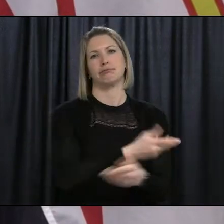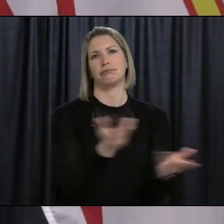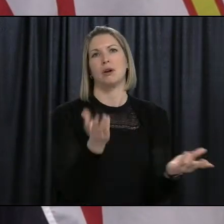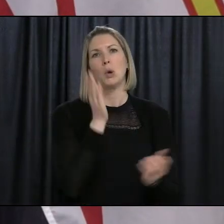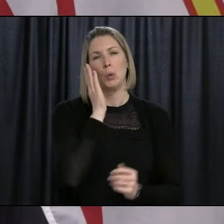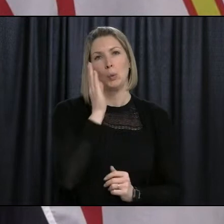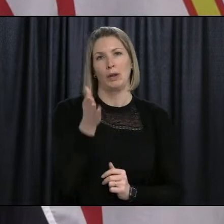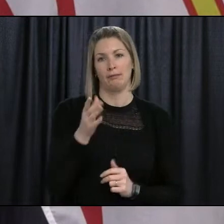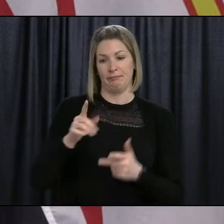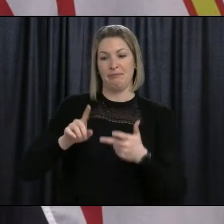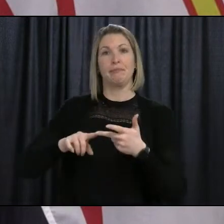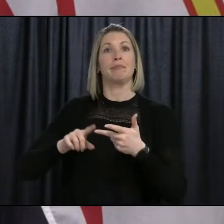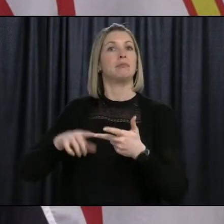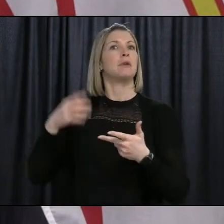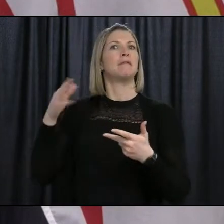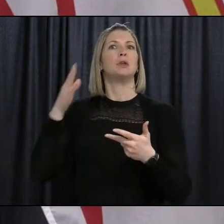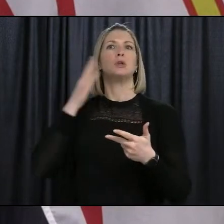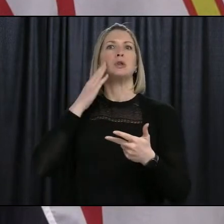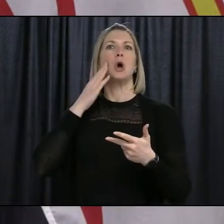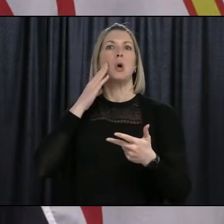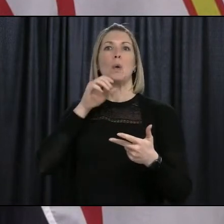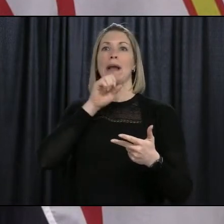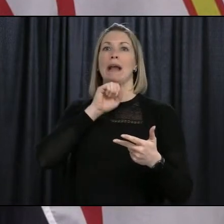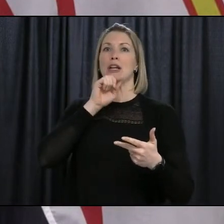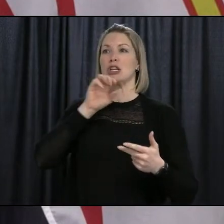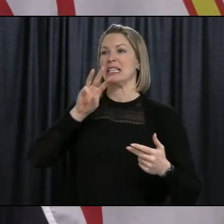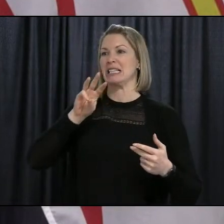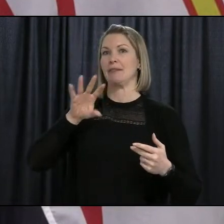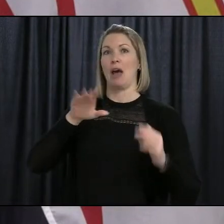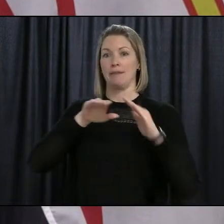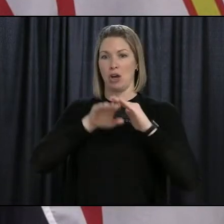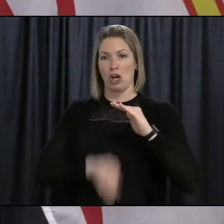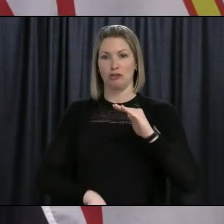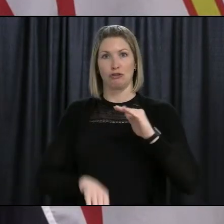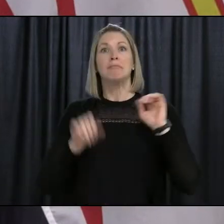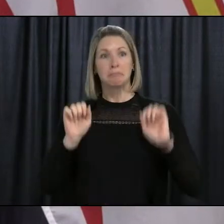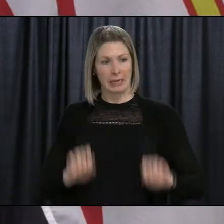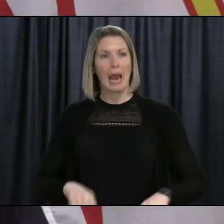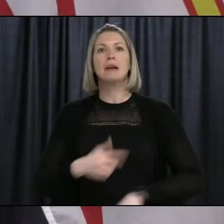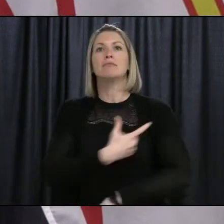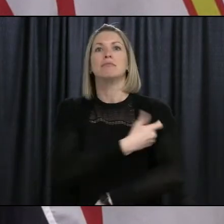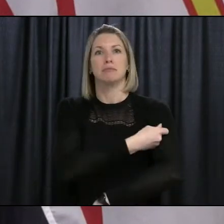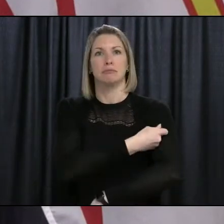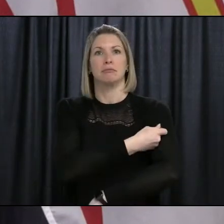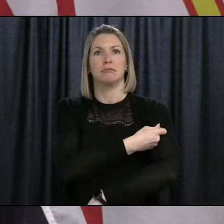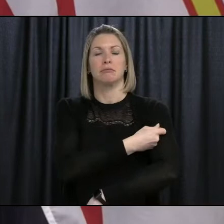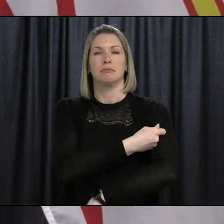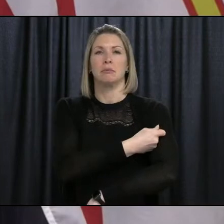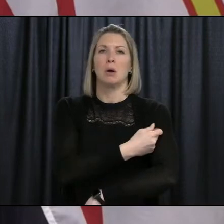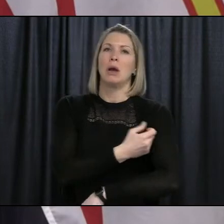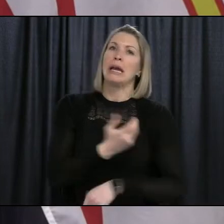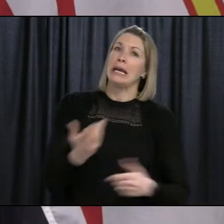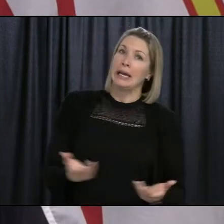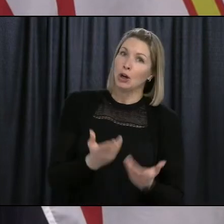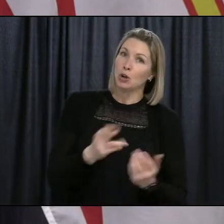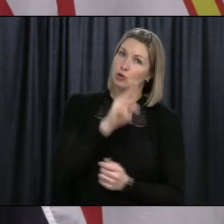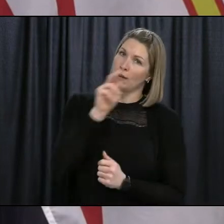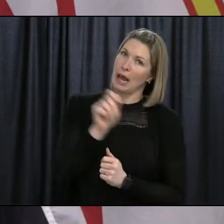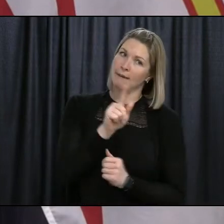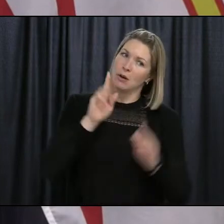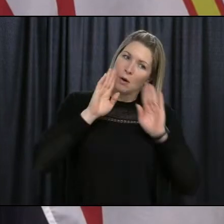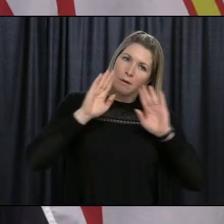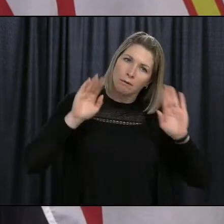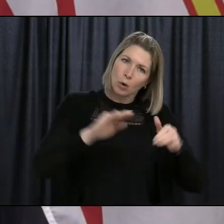AstraZeneca vaccine has been proven effective in those under 65 years of age. We continue to prioritize older individuals for the